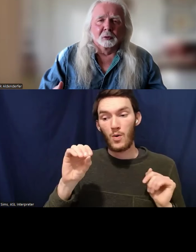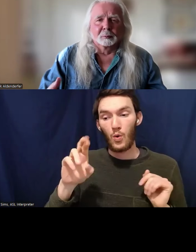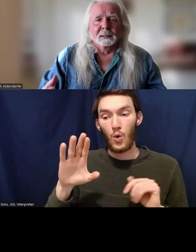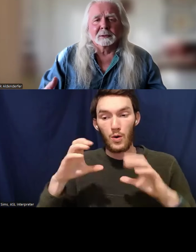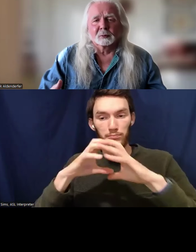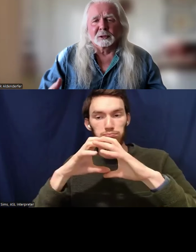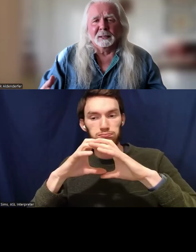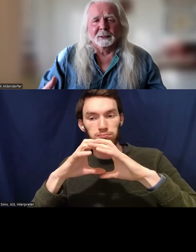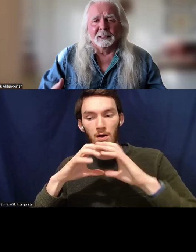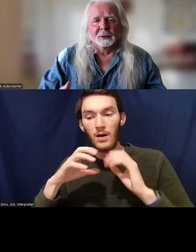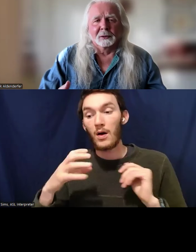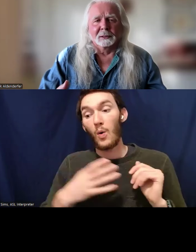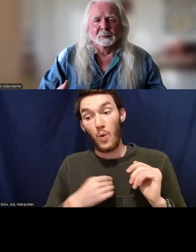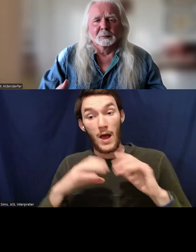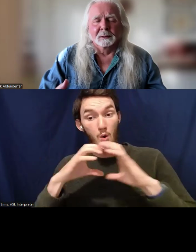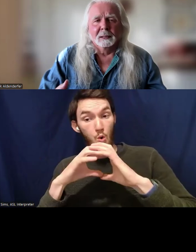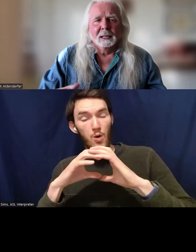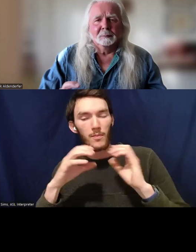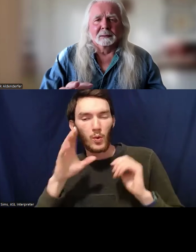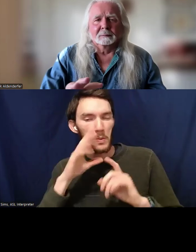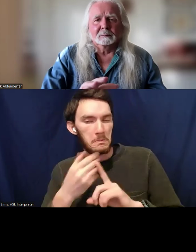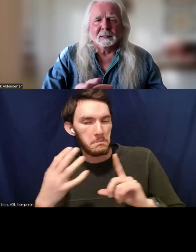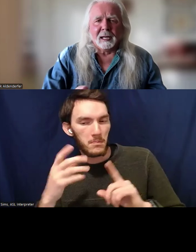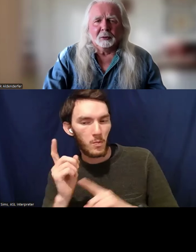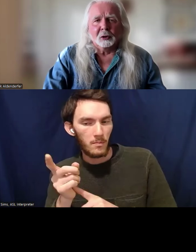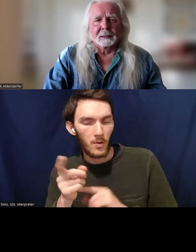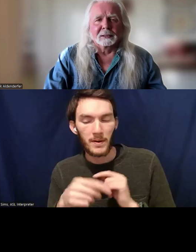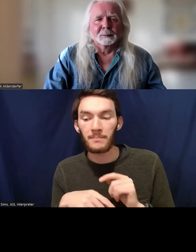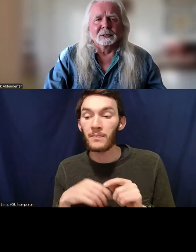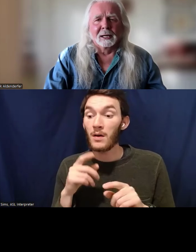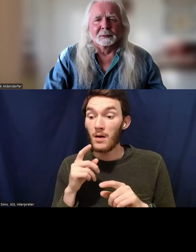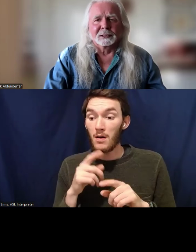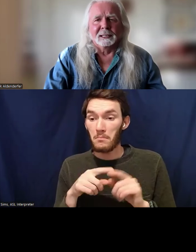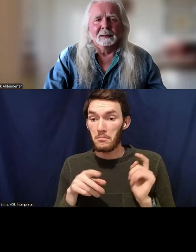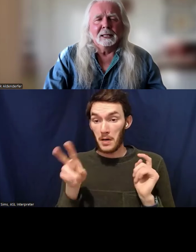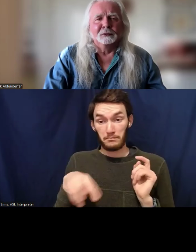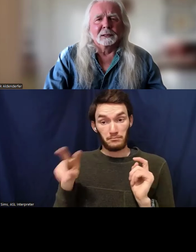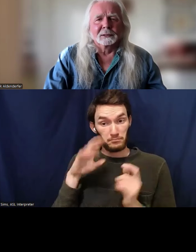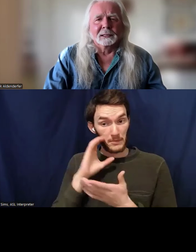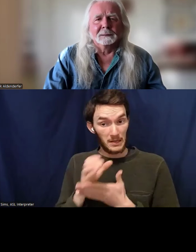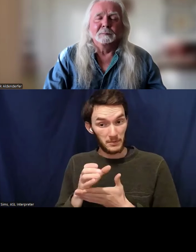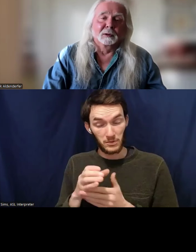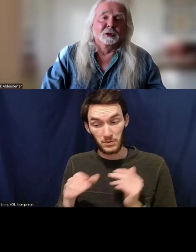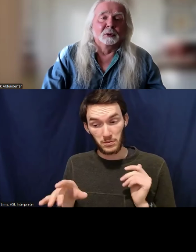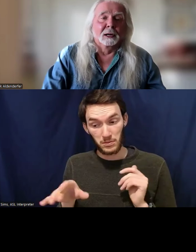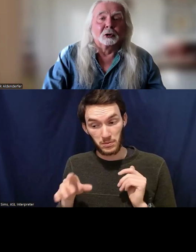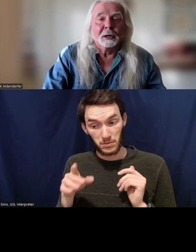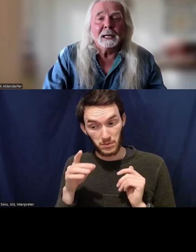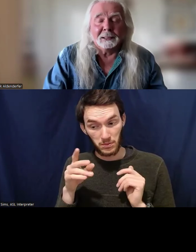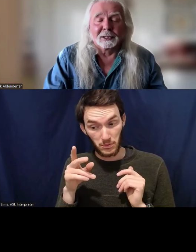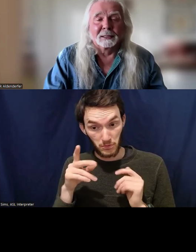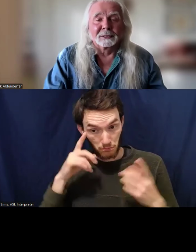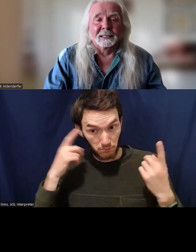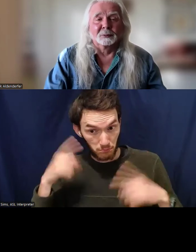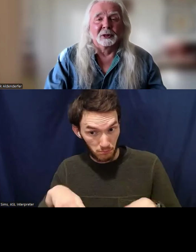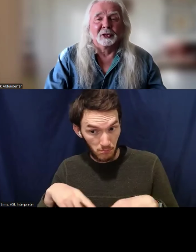white orb is, we'll speculate on in a moment. But take a look at this image now and see if you can see, if you agree